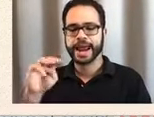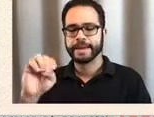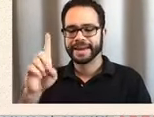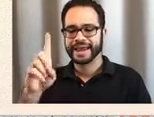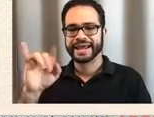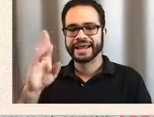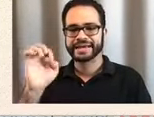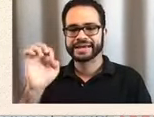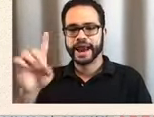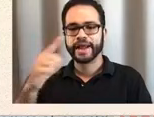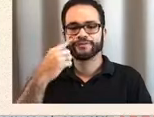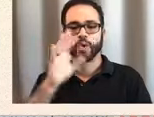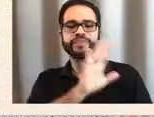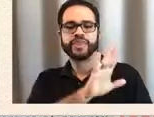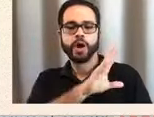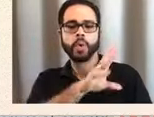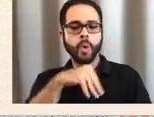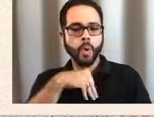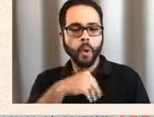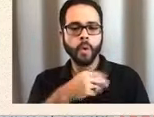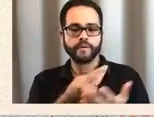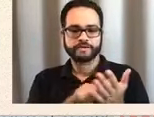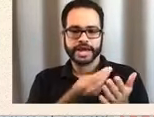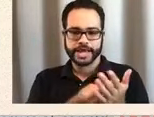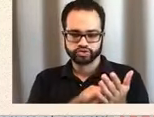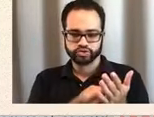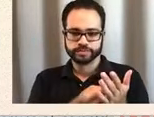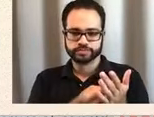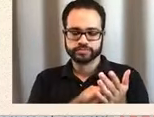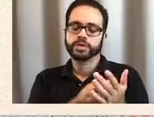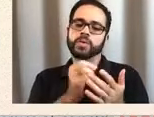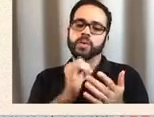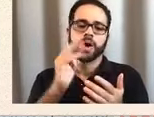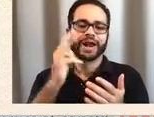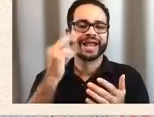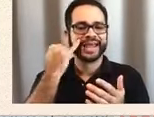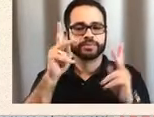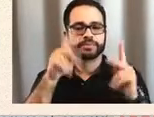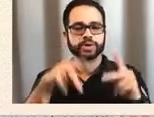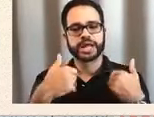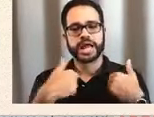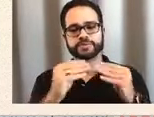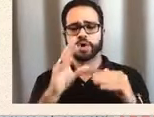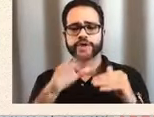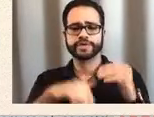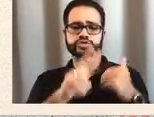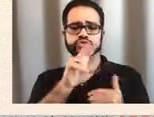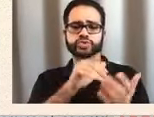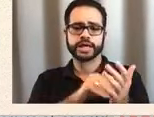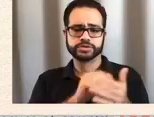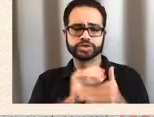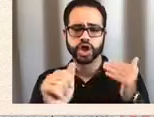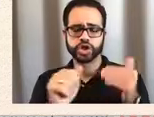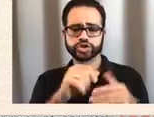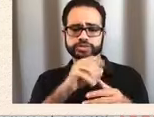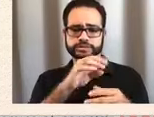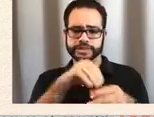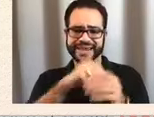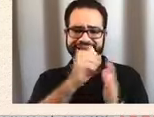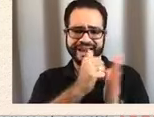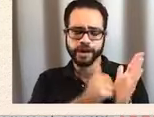level, unless the individual has more than $2,000 of countable assets, which typically is not the case.